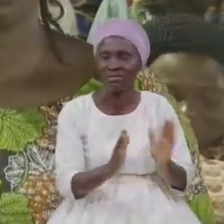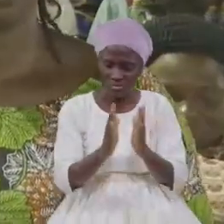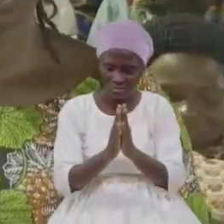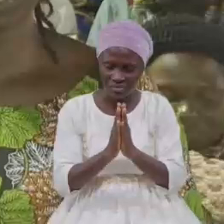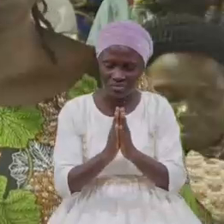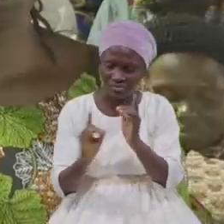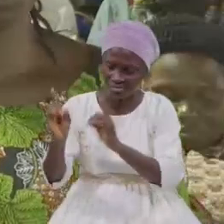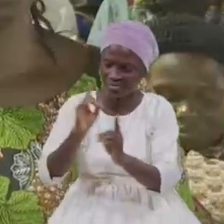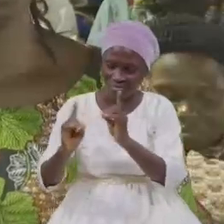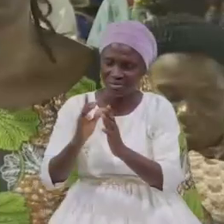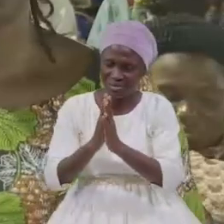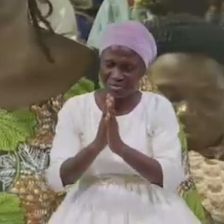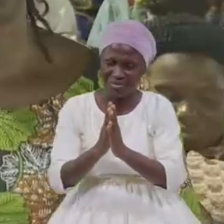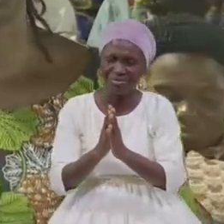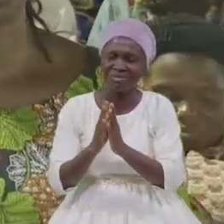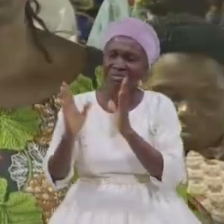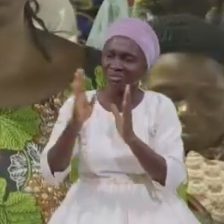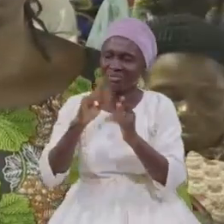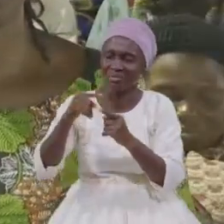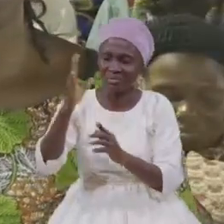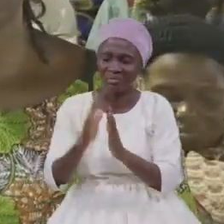while you're standing.